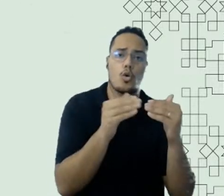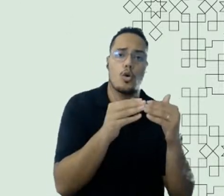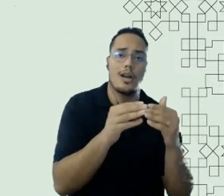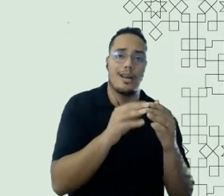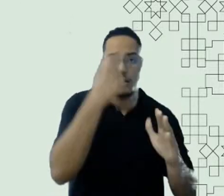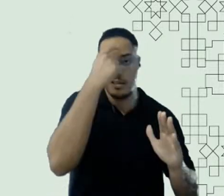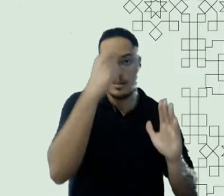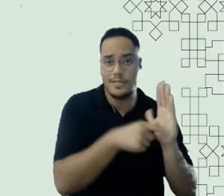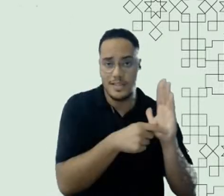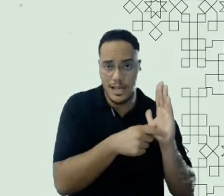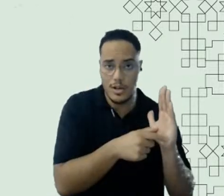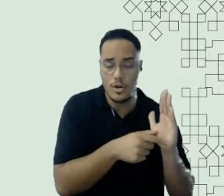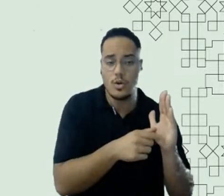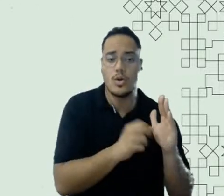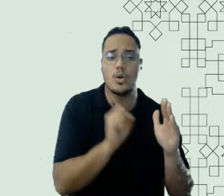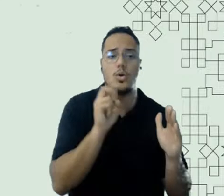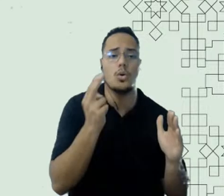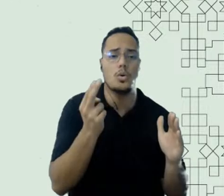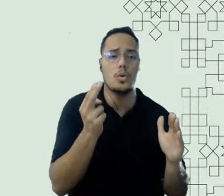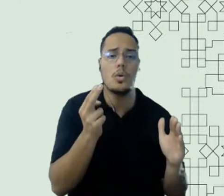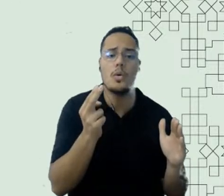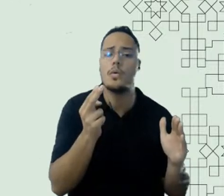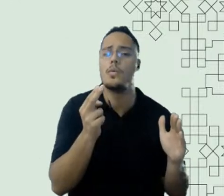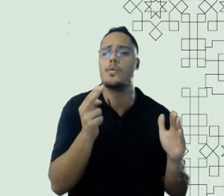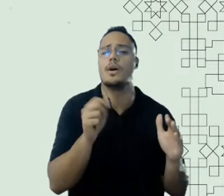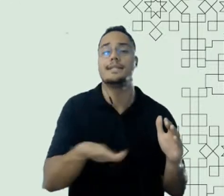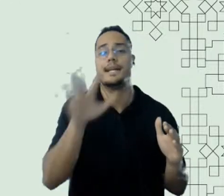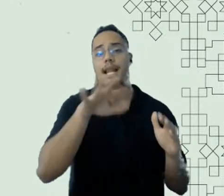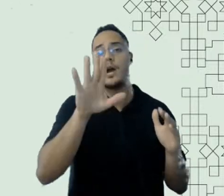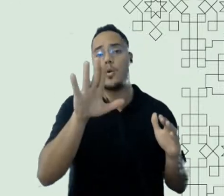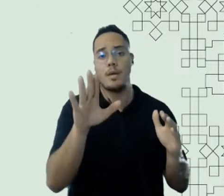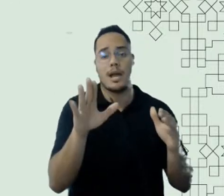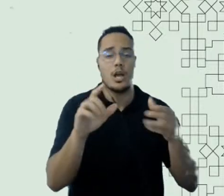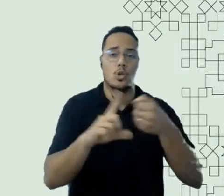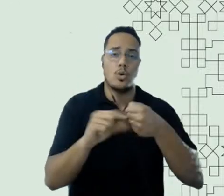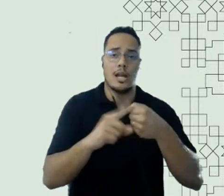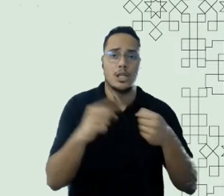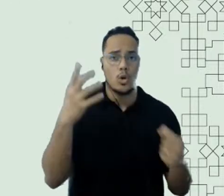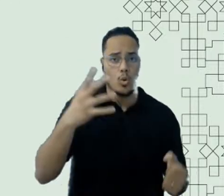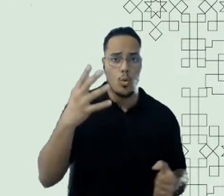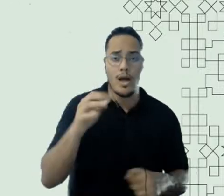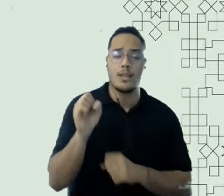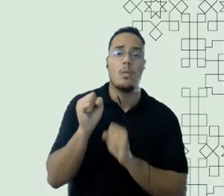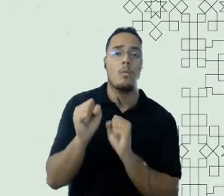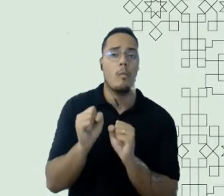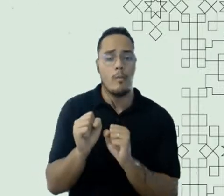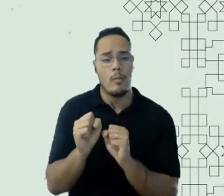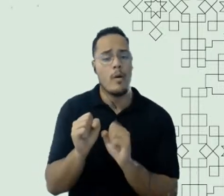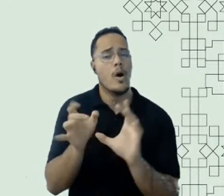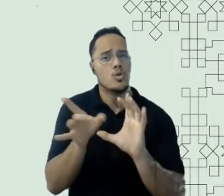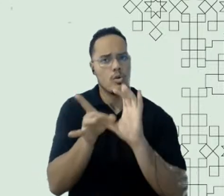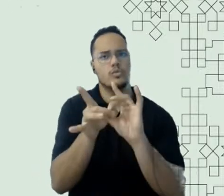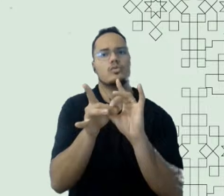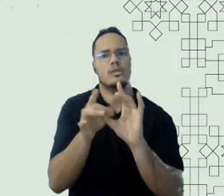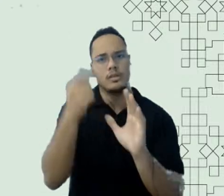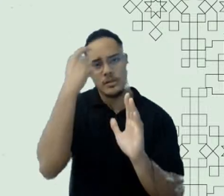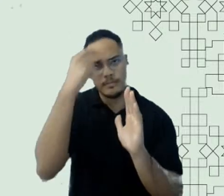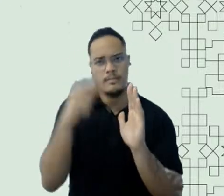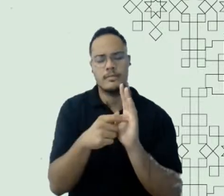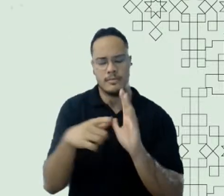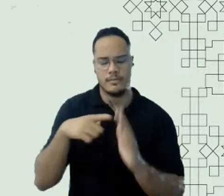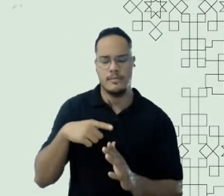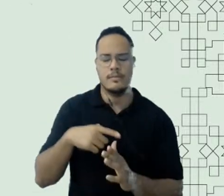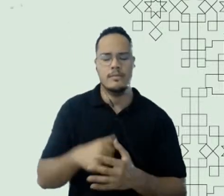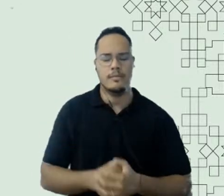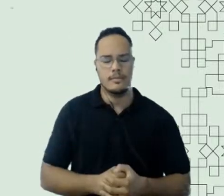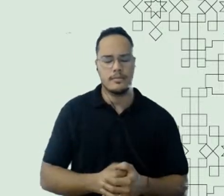4 might have a connection with artificial intelligence. So considering that the